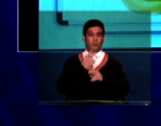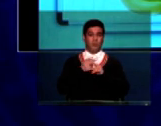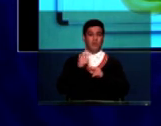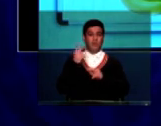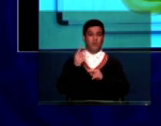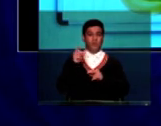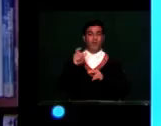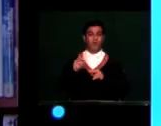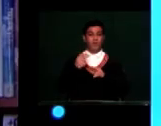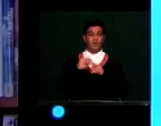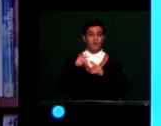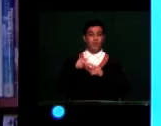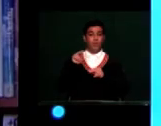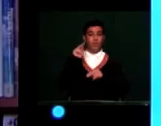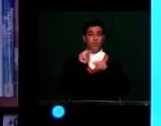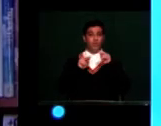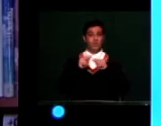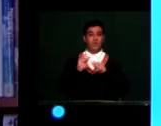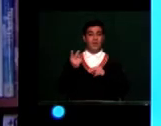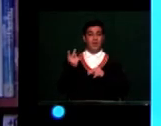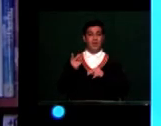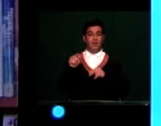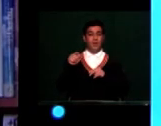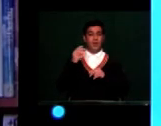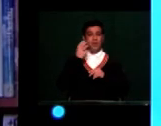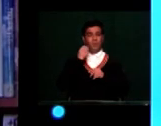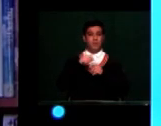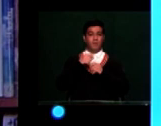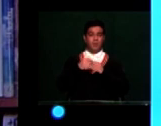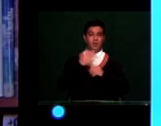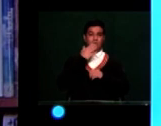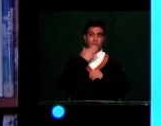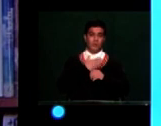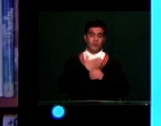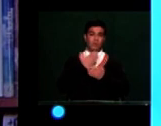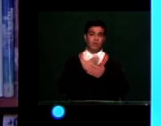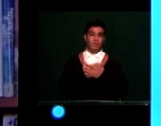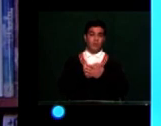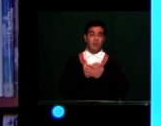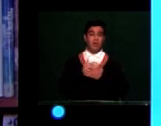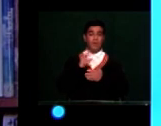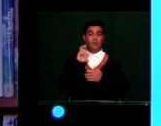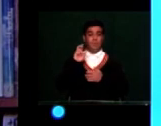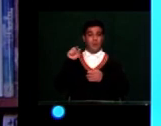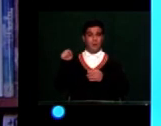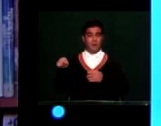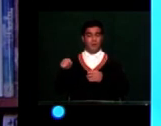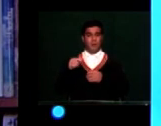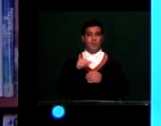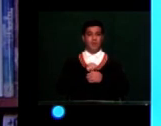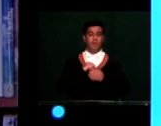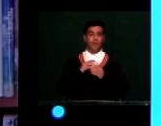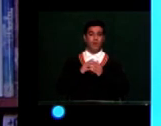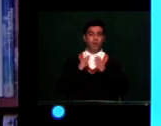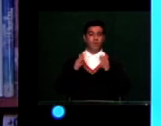o'quvchining A shartida ikkala mevani yoqtirish ehtimoli, B shartida eng ko'pi bilan